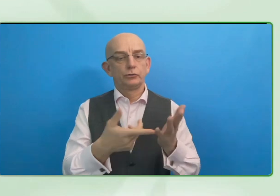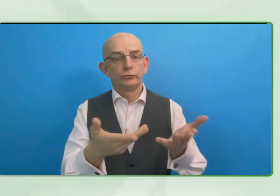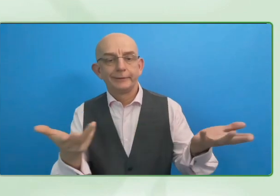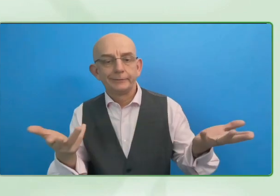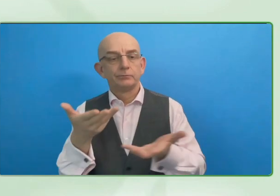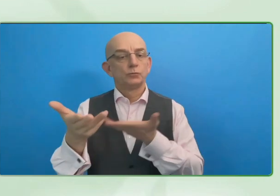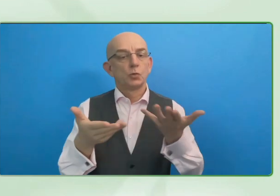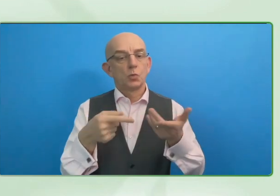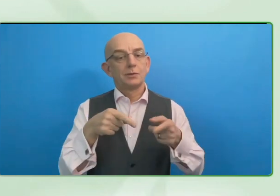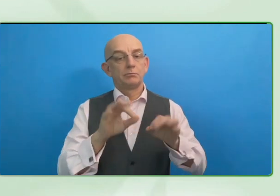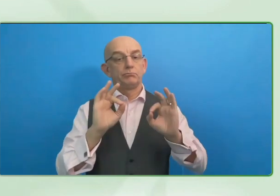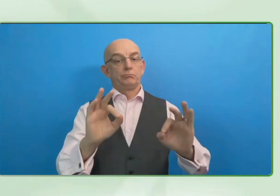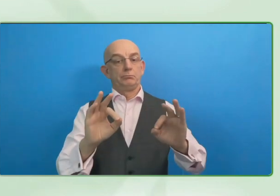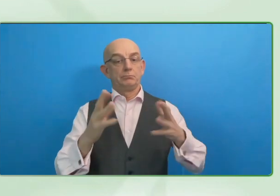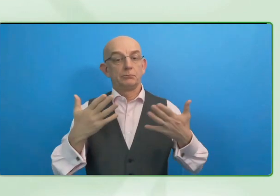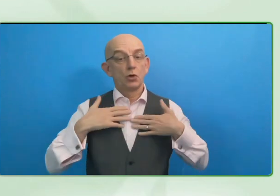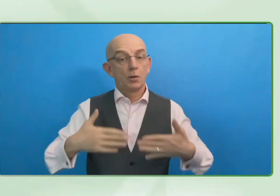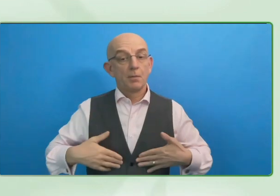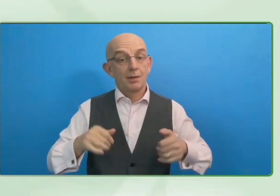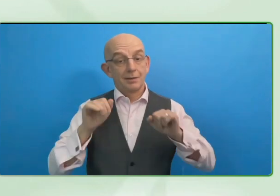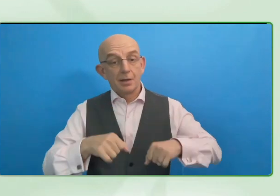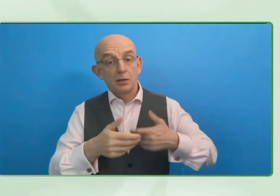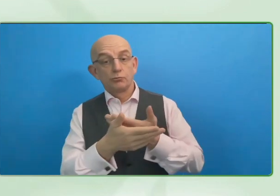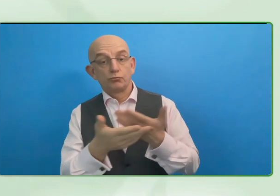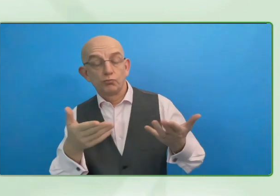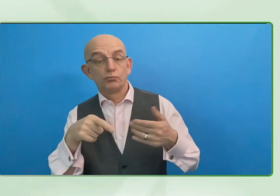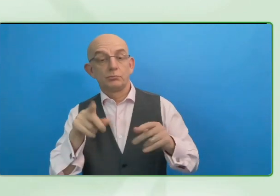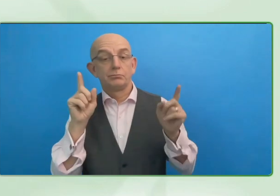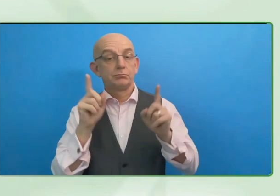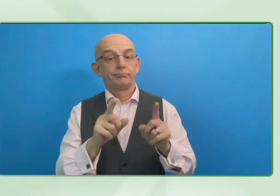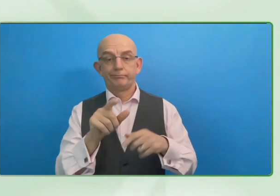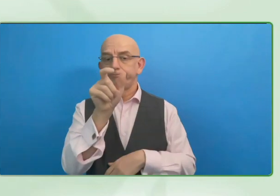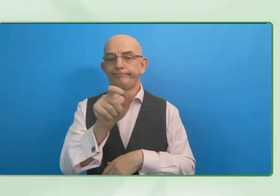declining. So being able to have this kind of technology is really important.